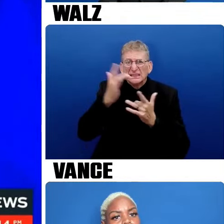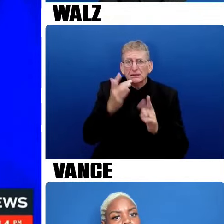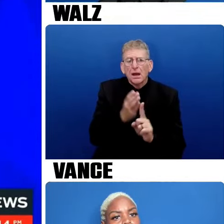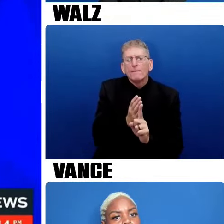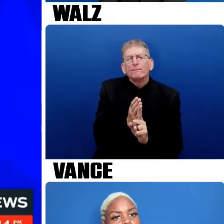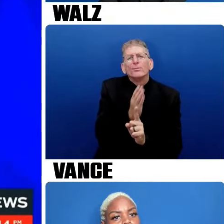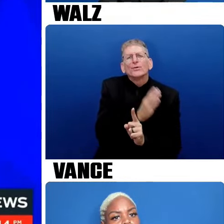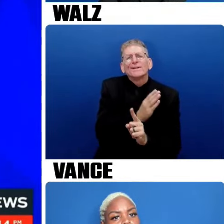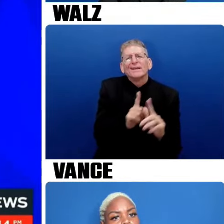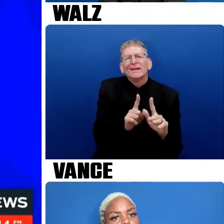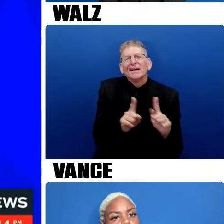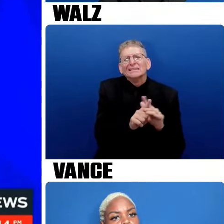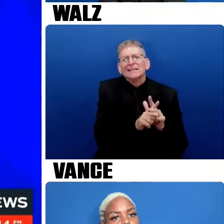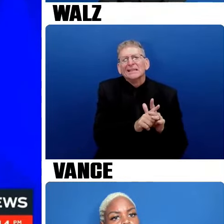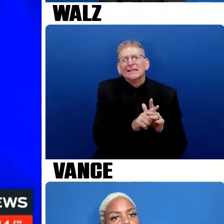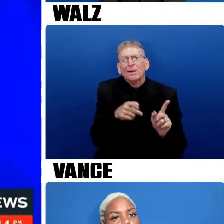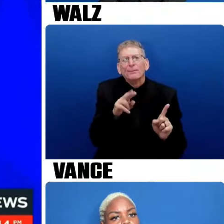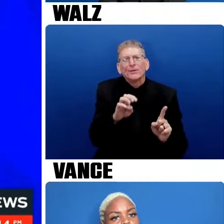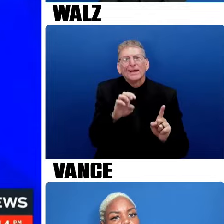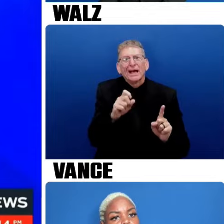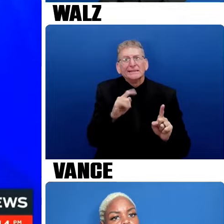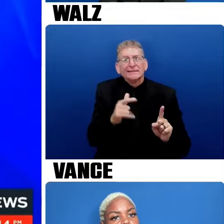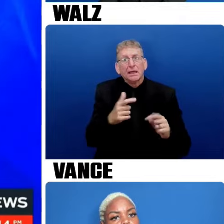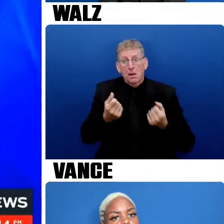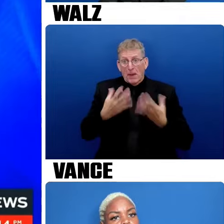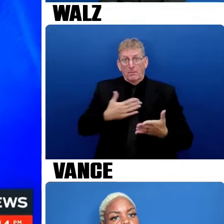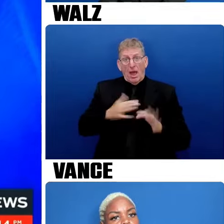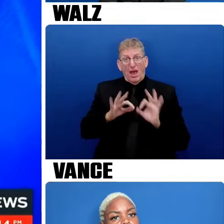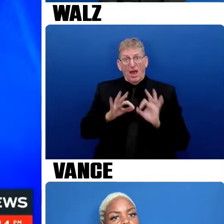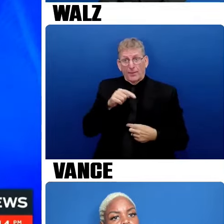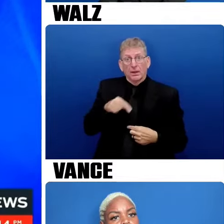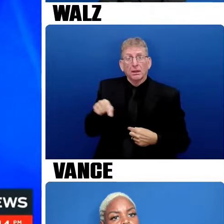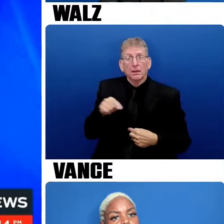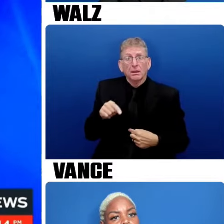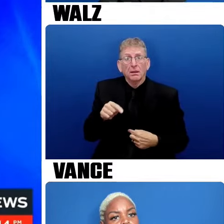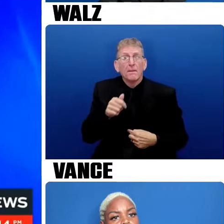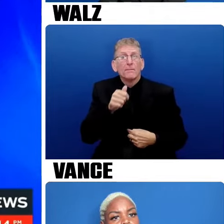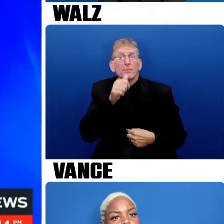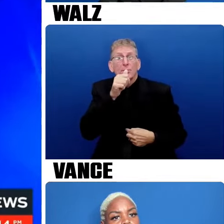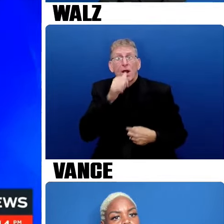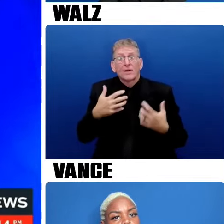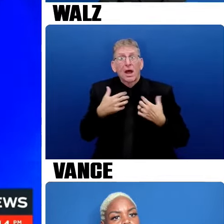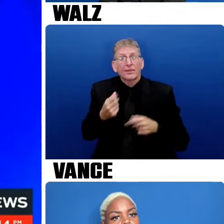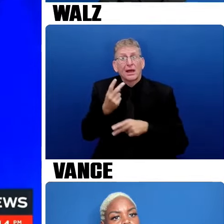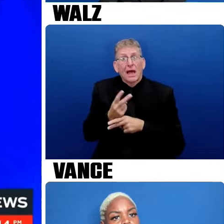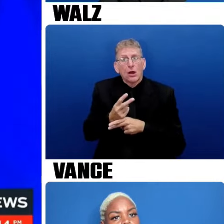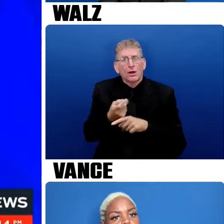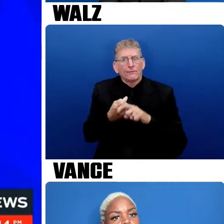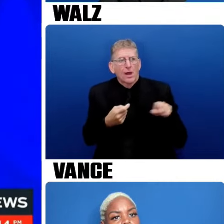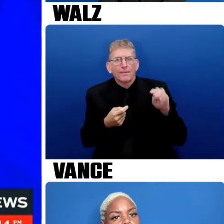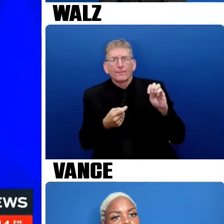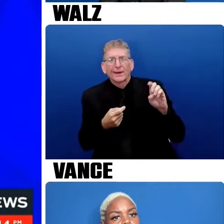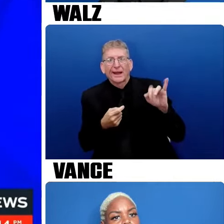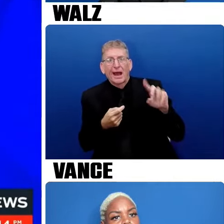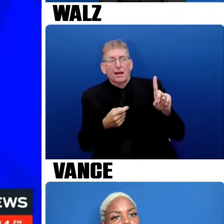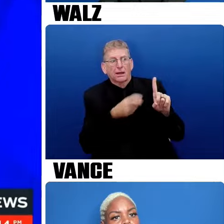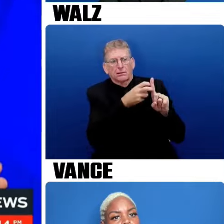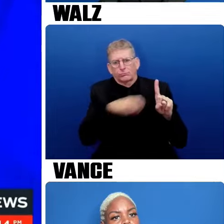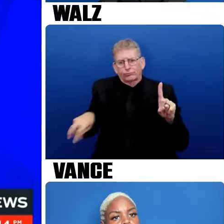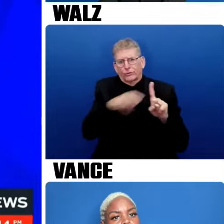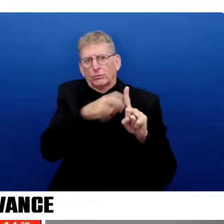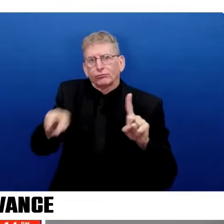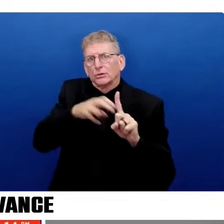actually got private health insurance, at least for the first time, switched off of Medicaid onto private insurance for the first time under Donald Trump's leadership. And I think that,